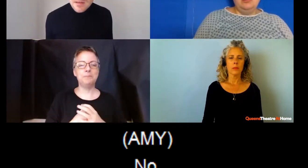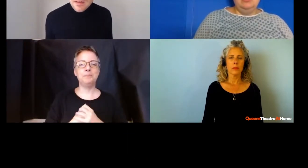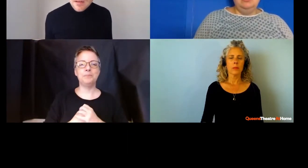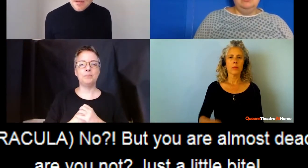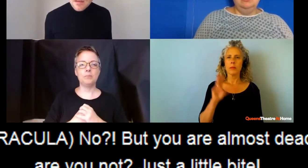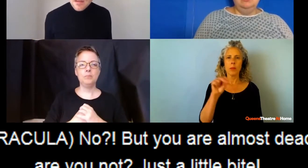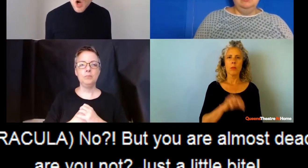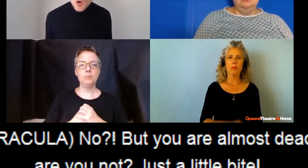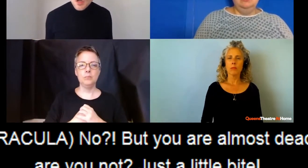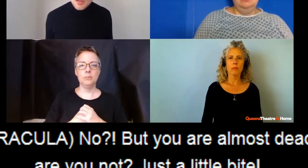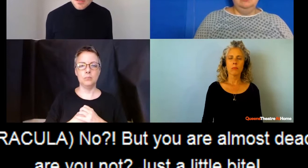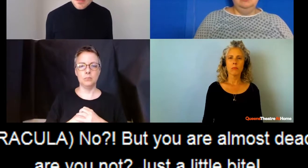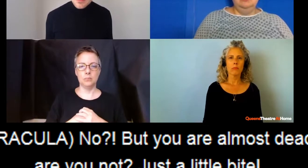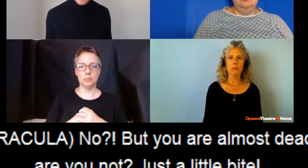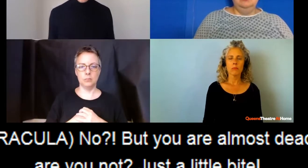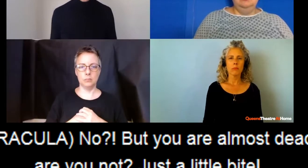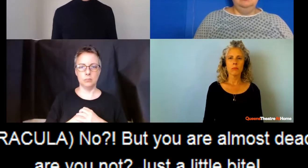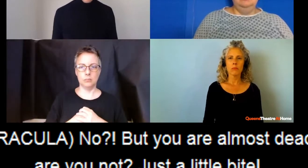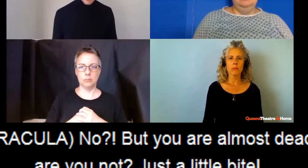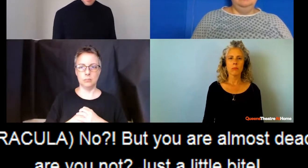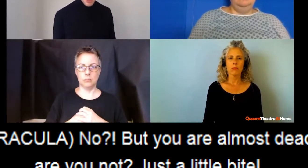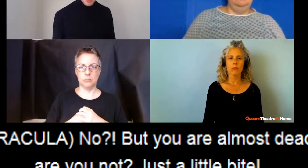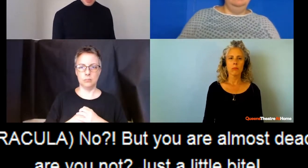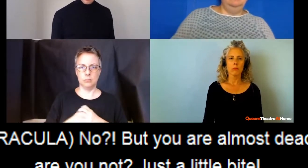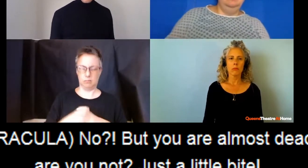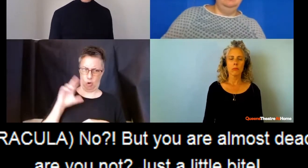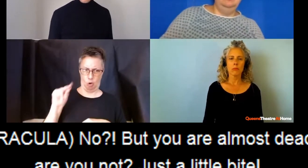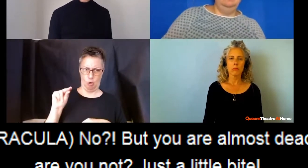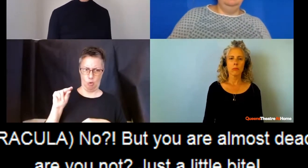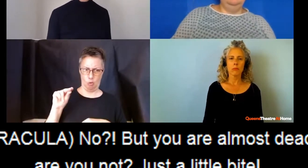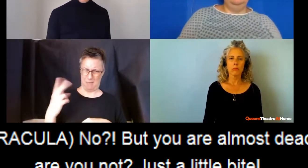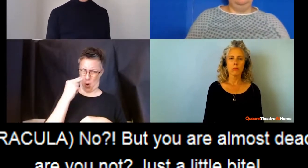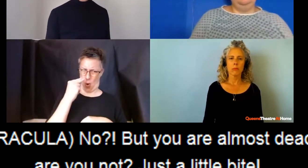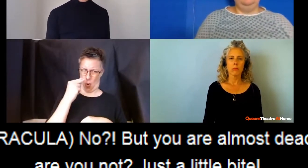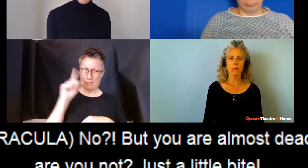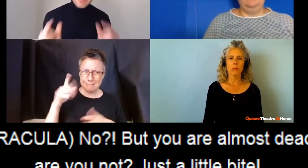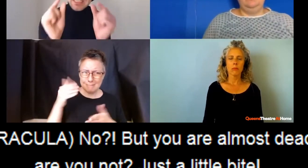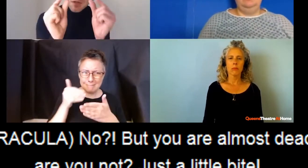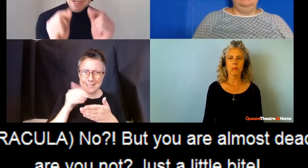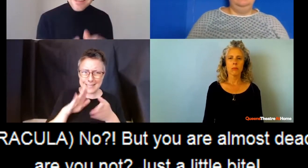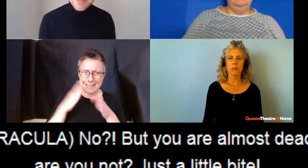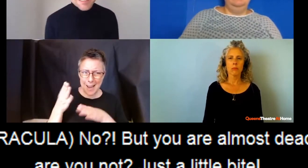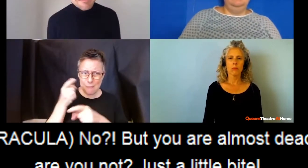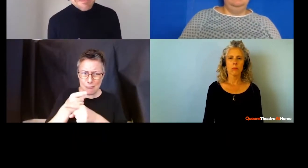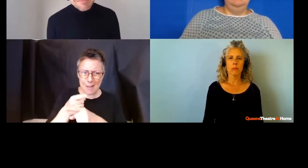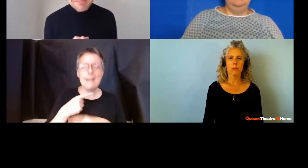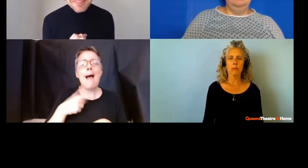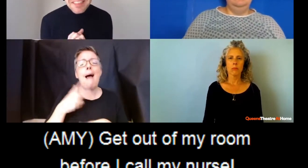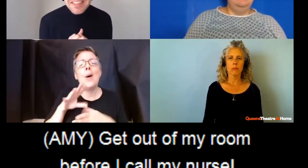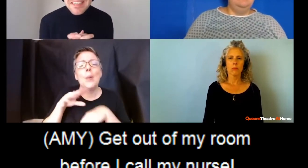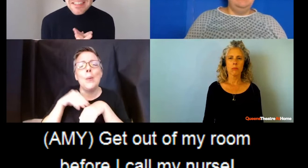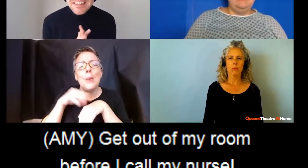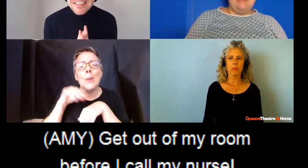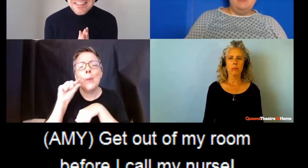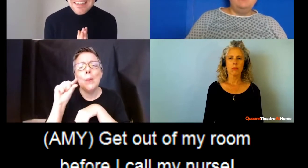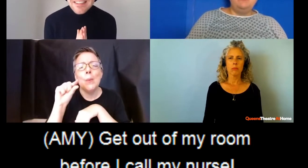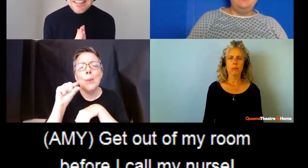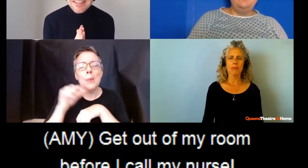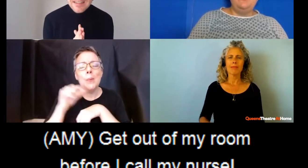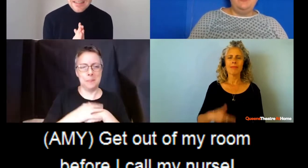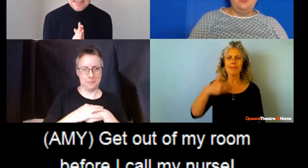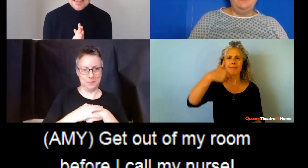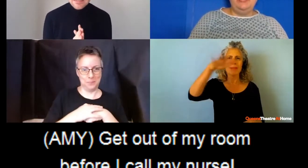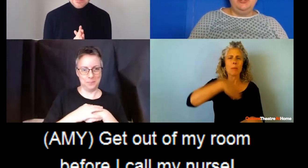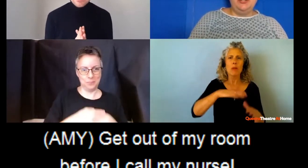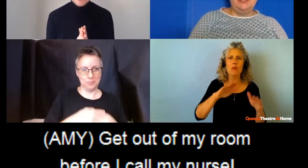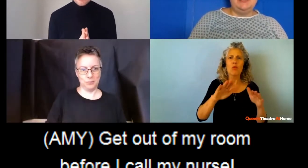No. No. But you are almost dead, are you not? Just a little bite. Get out of my room